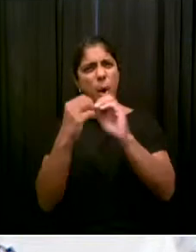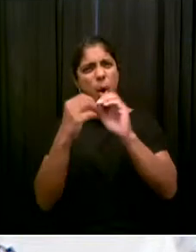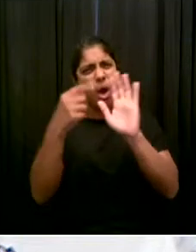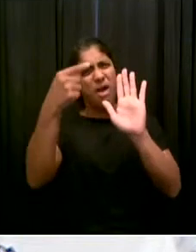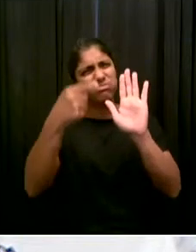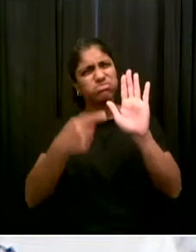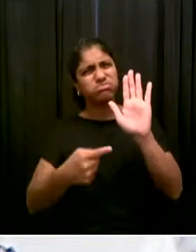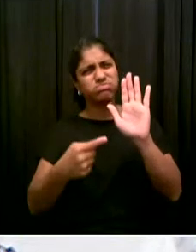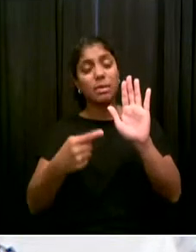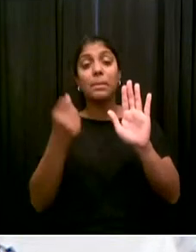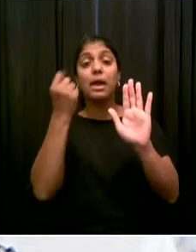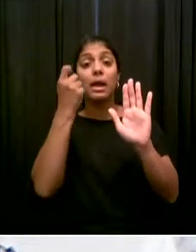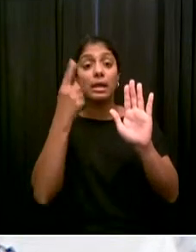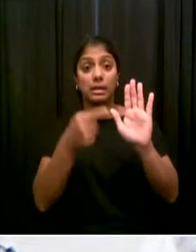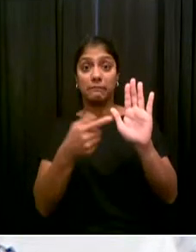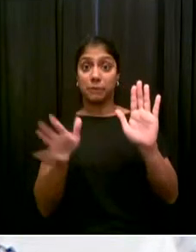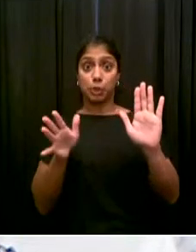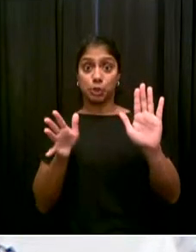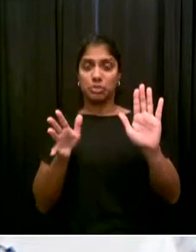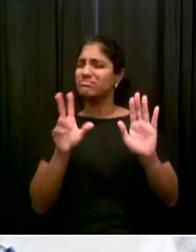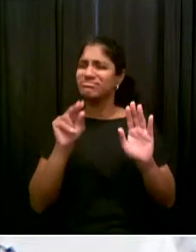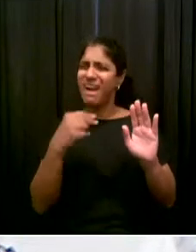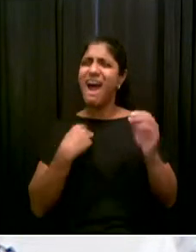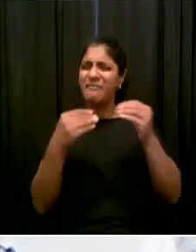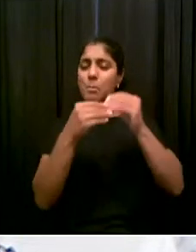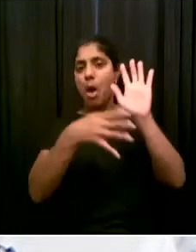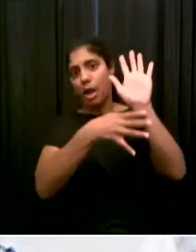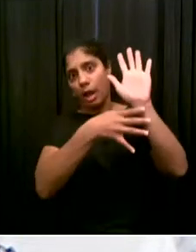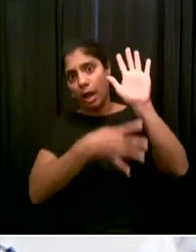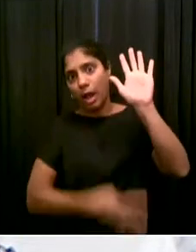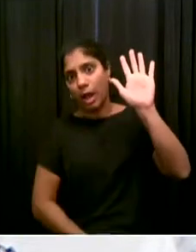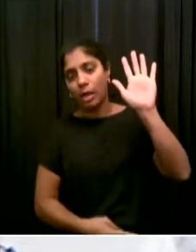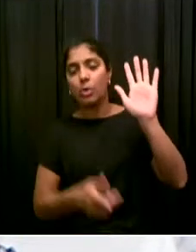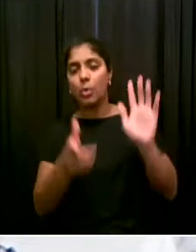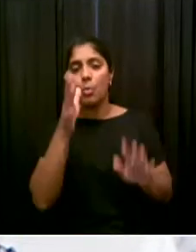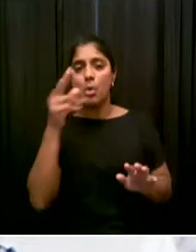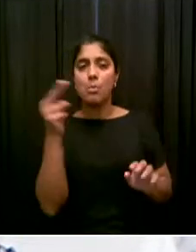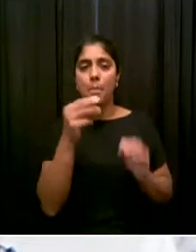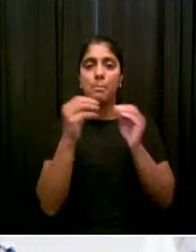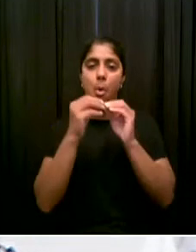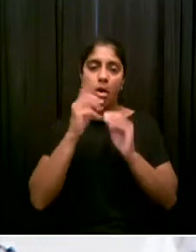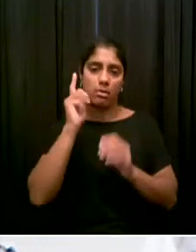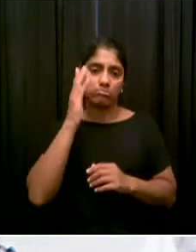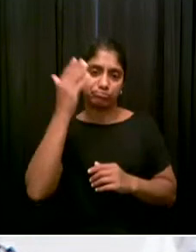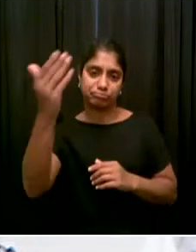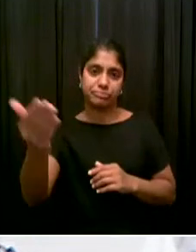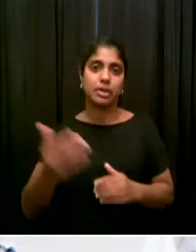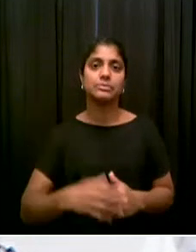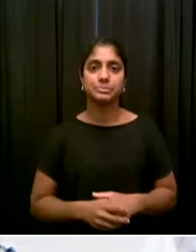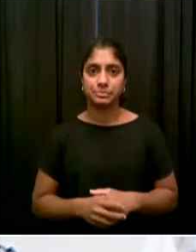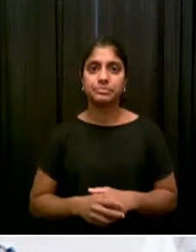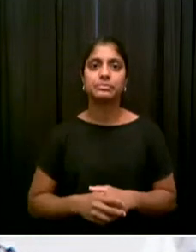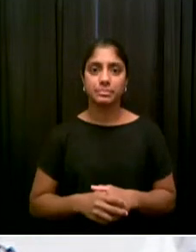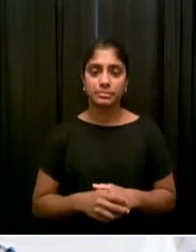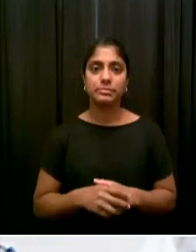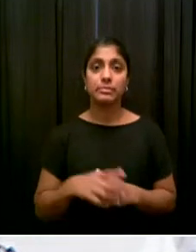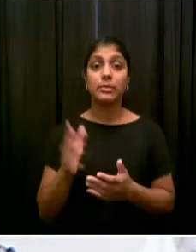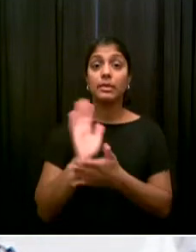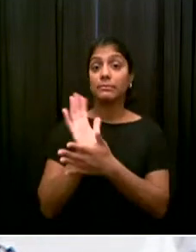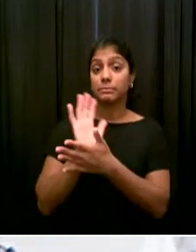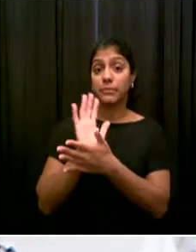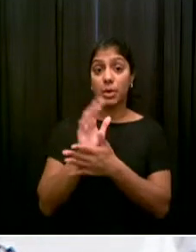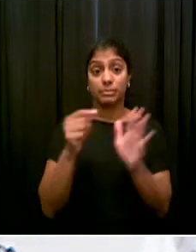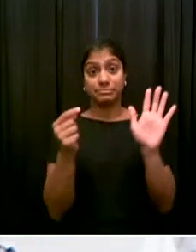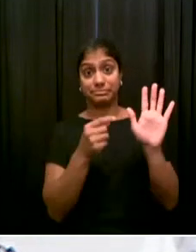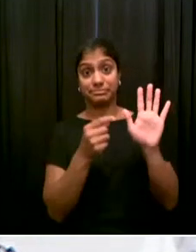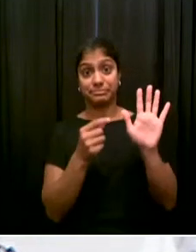opportunity to succeed. And it's not an NYPD video, it's a New York video. It's with our partners, it's with community